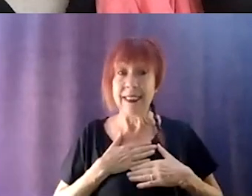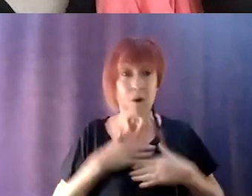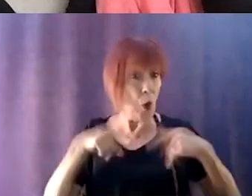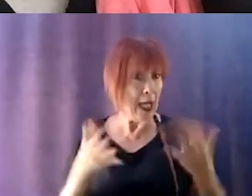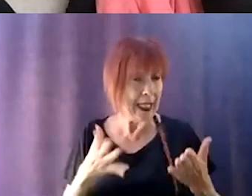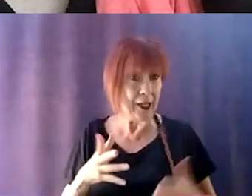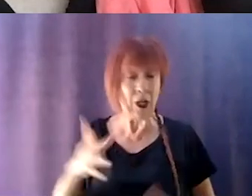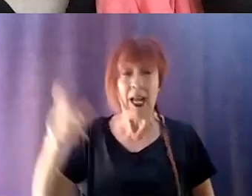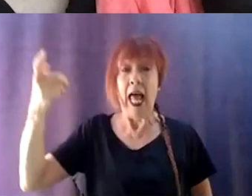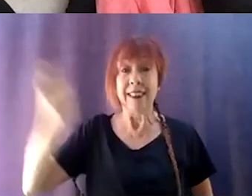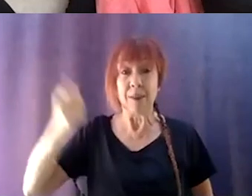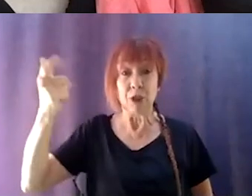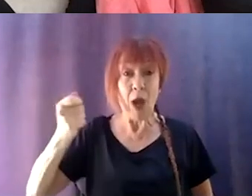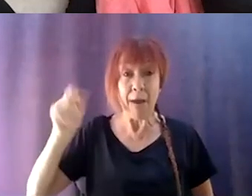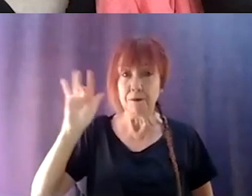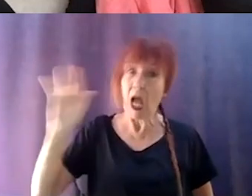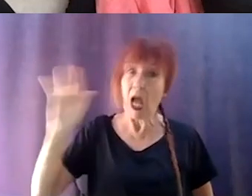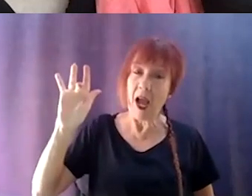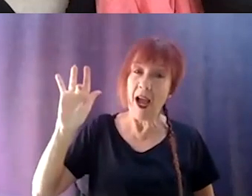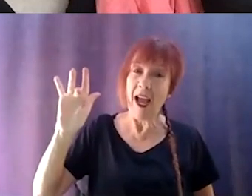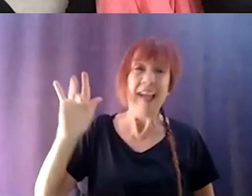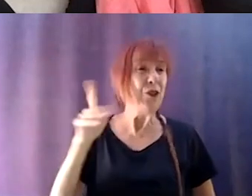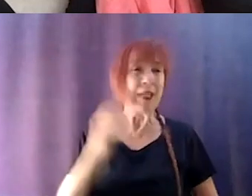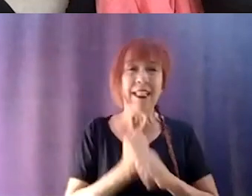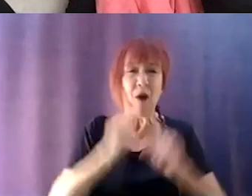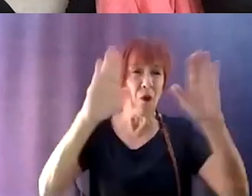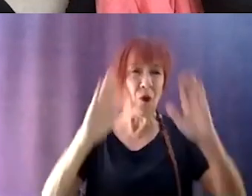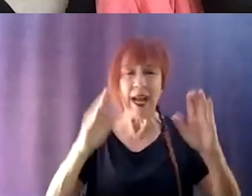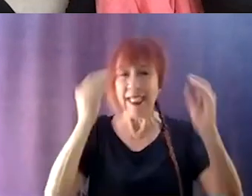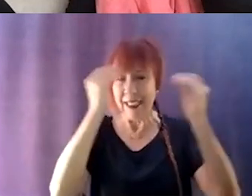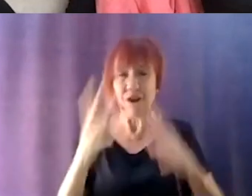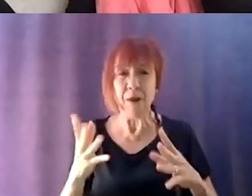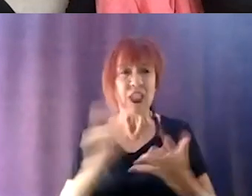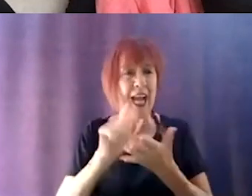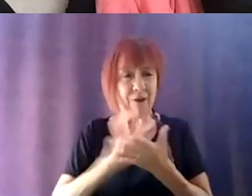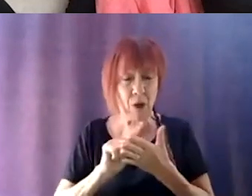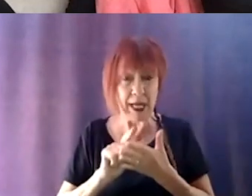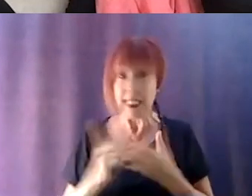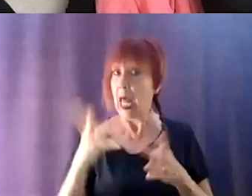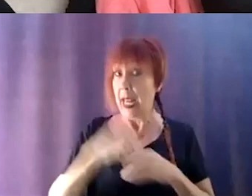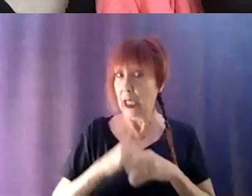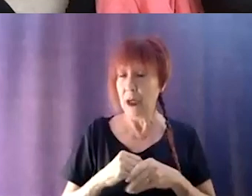get updates on the great content being presented each week, including the past 2 social media live streams that many of you